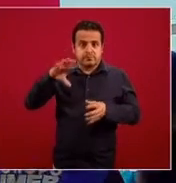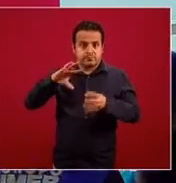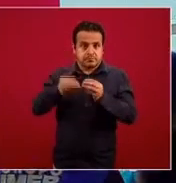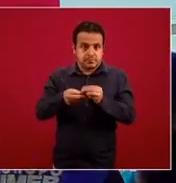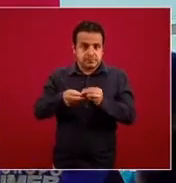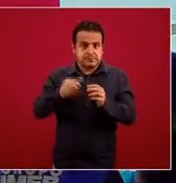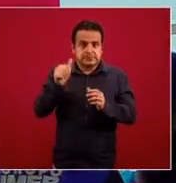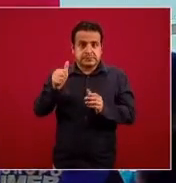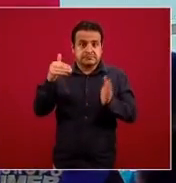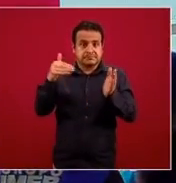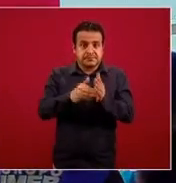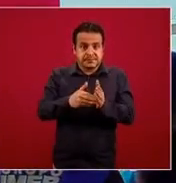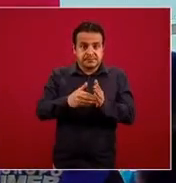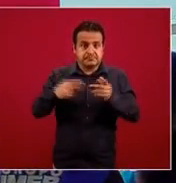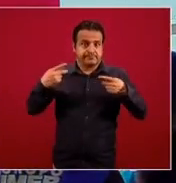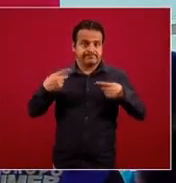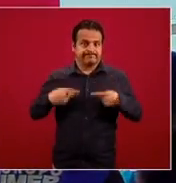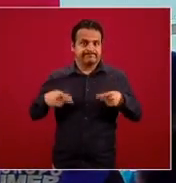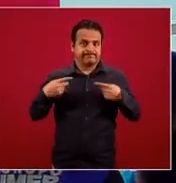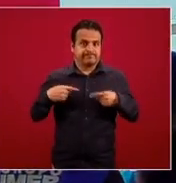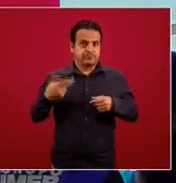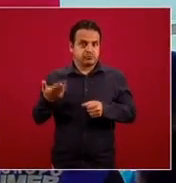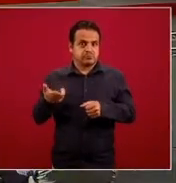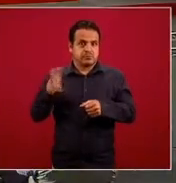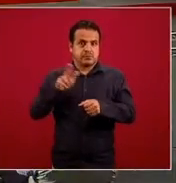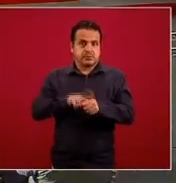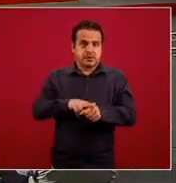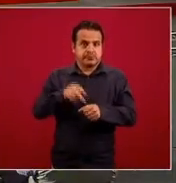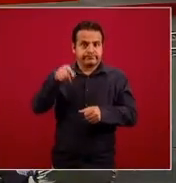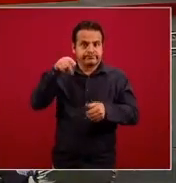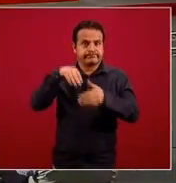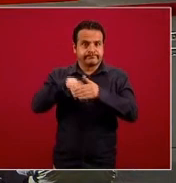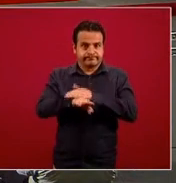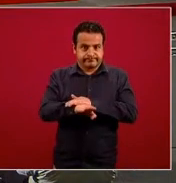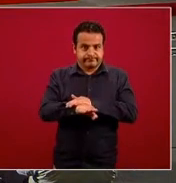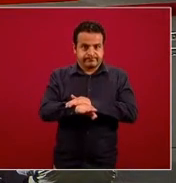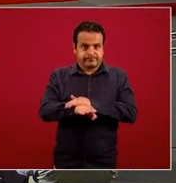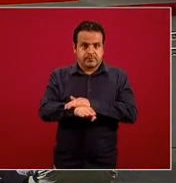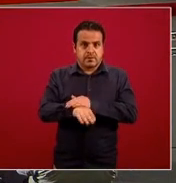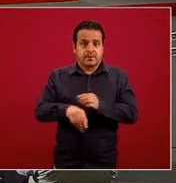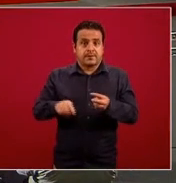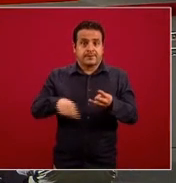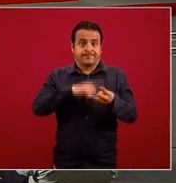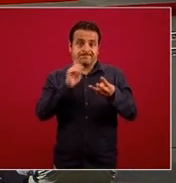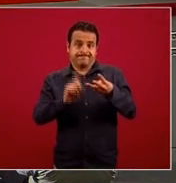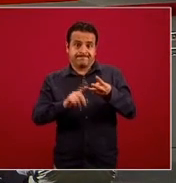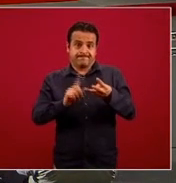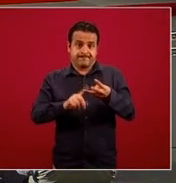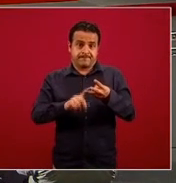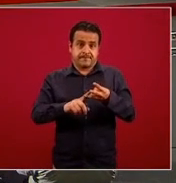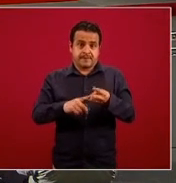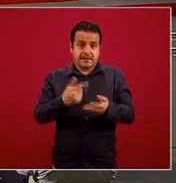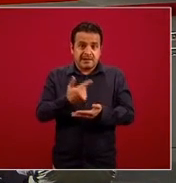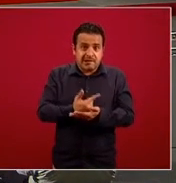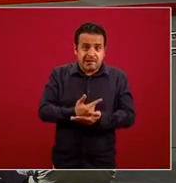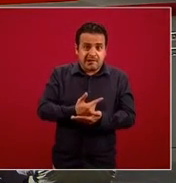distributed per their clinical state. So we have stable, severe condition, and critical condition.